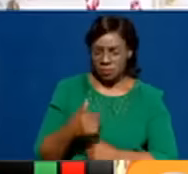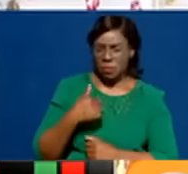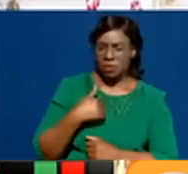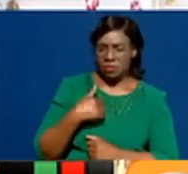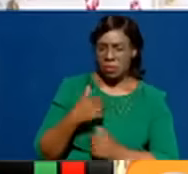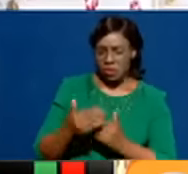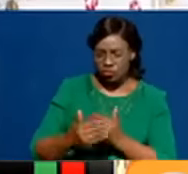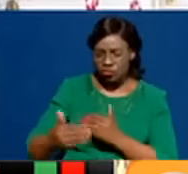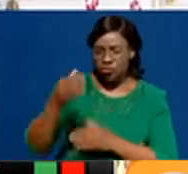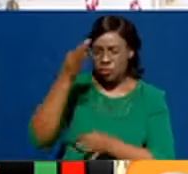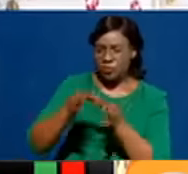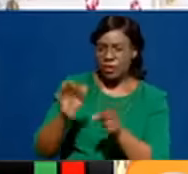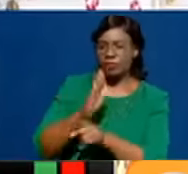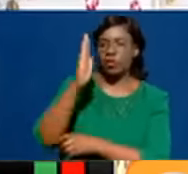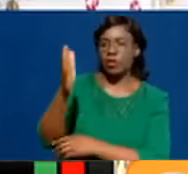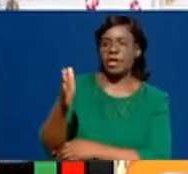that I will be faithful